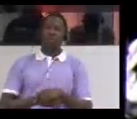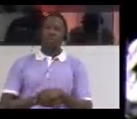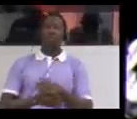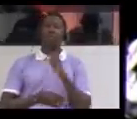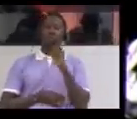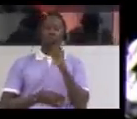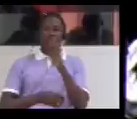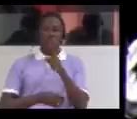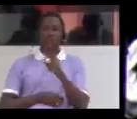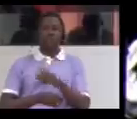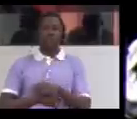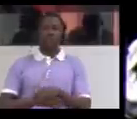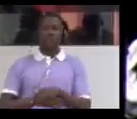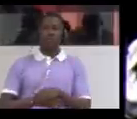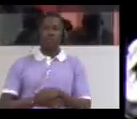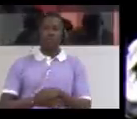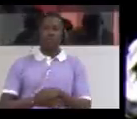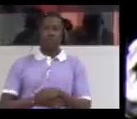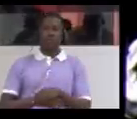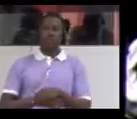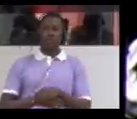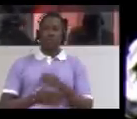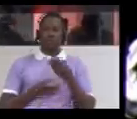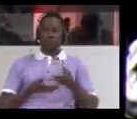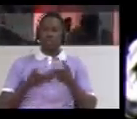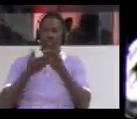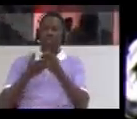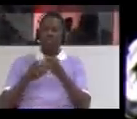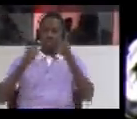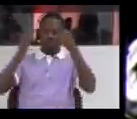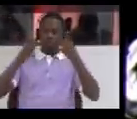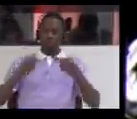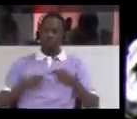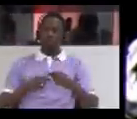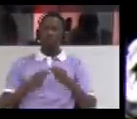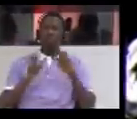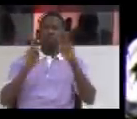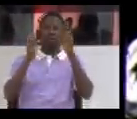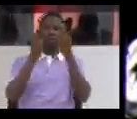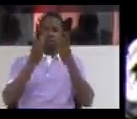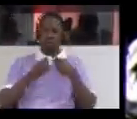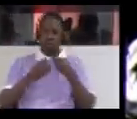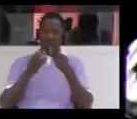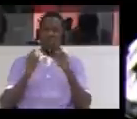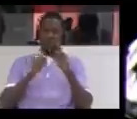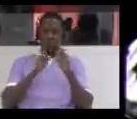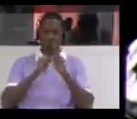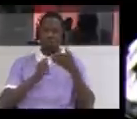Okay. I will also give you a brief overview of the topics we're going to cover today.